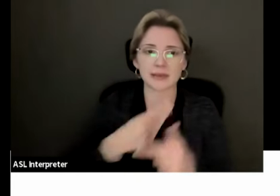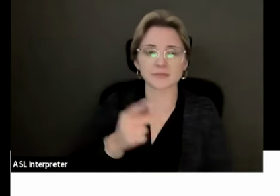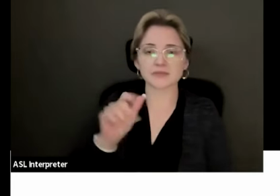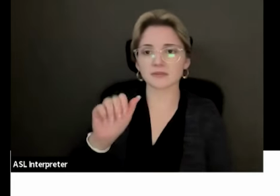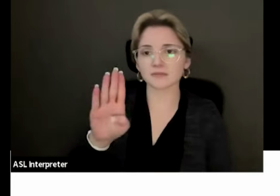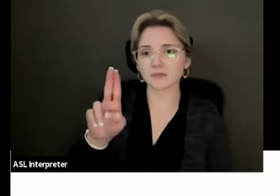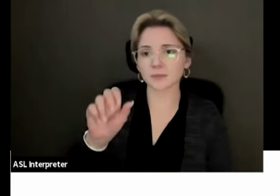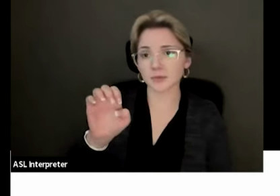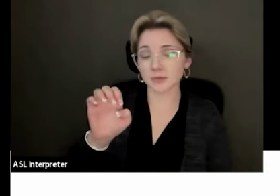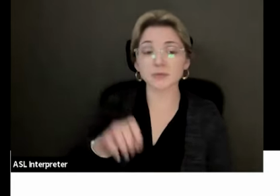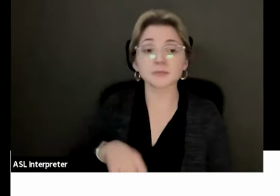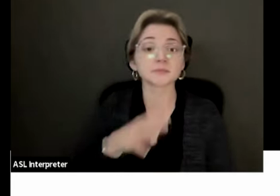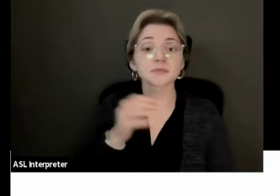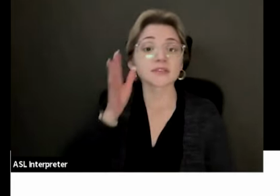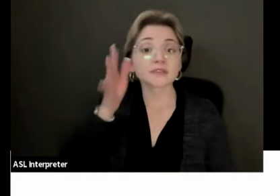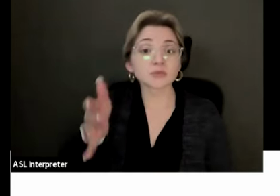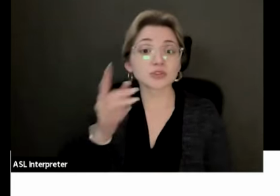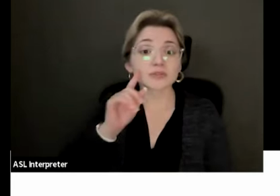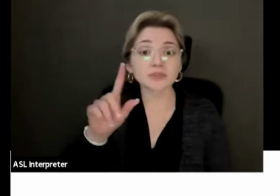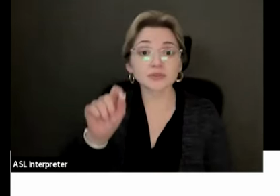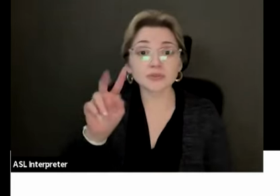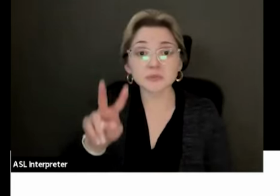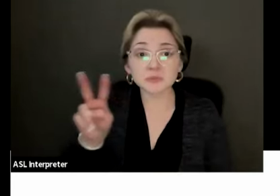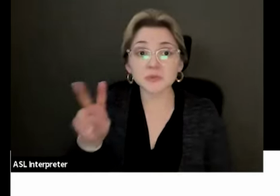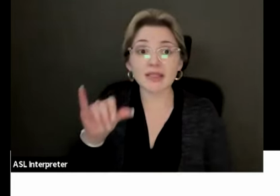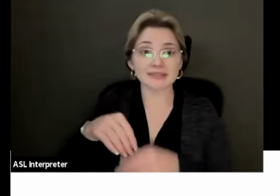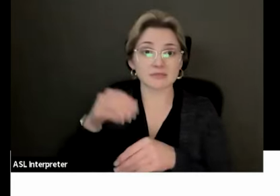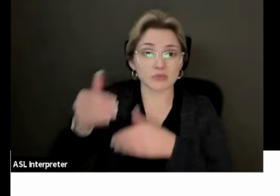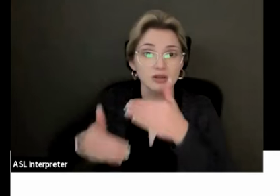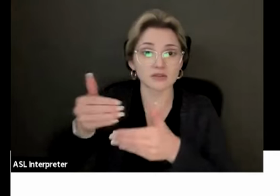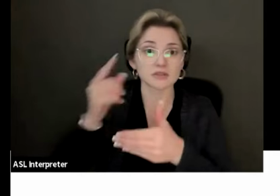Our future 2022, which is in the process of being implemented, will